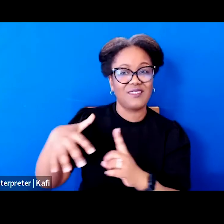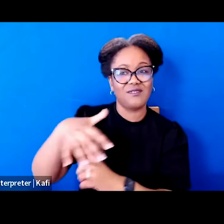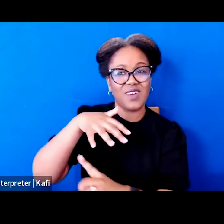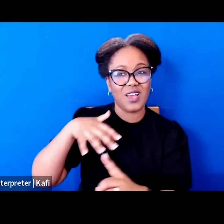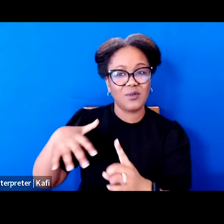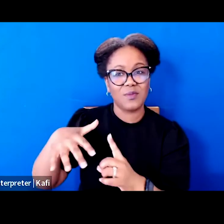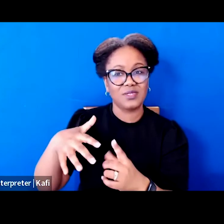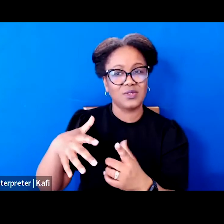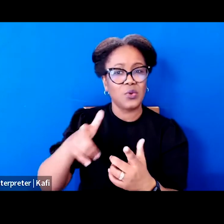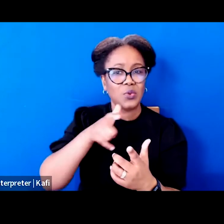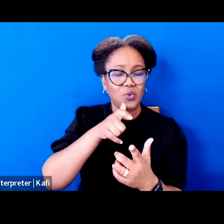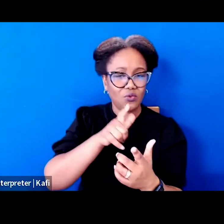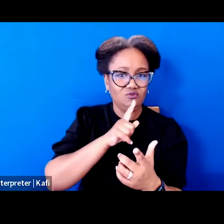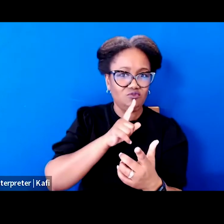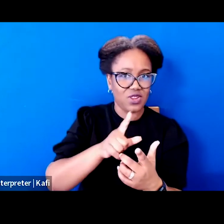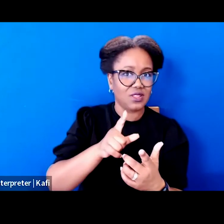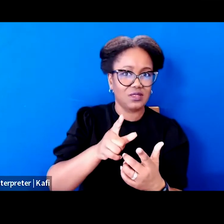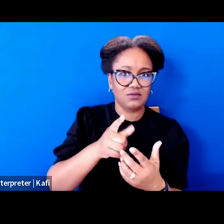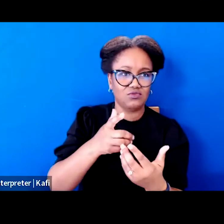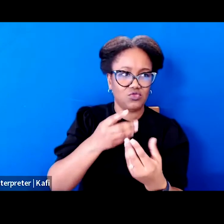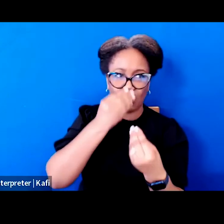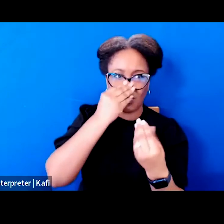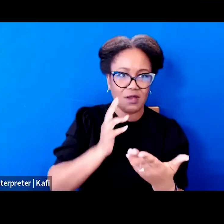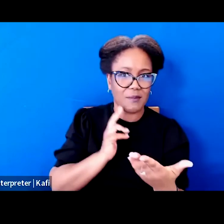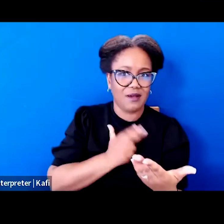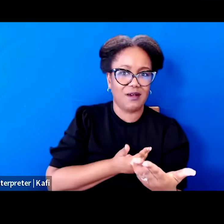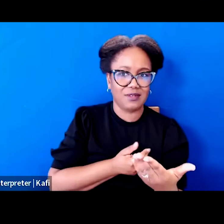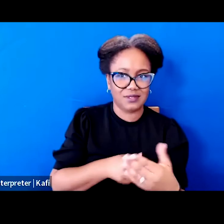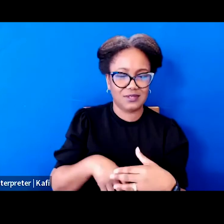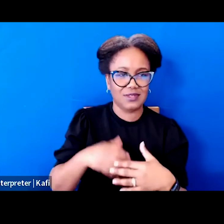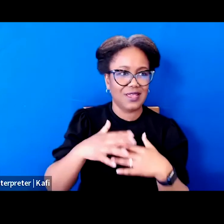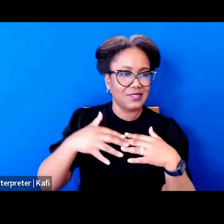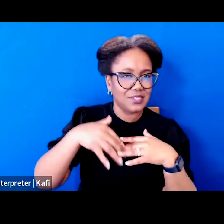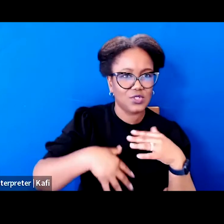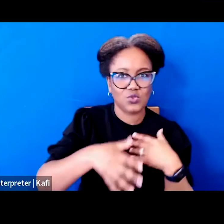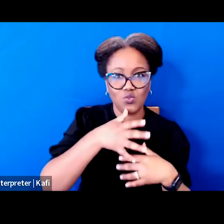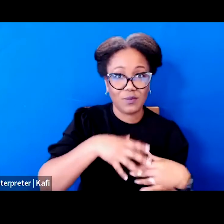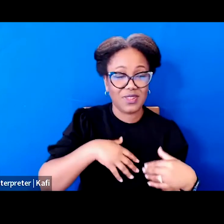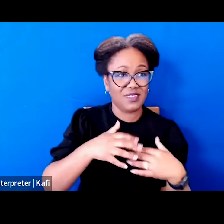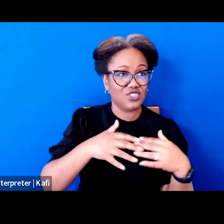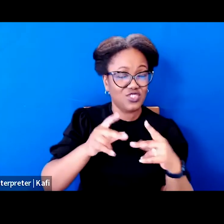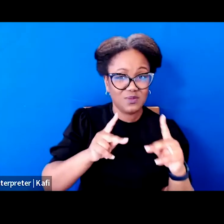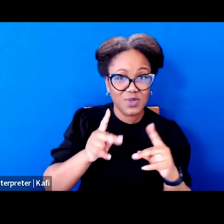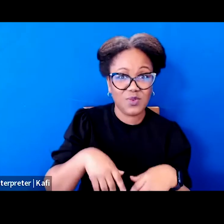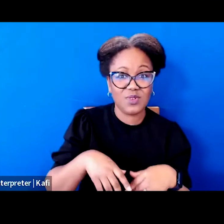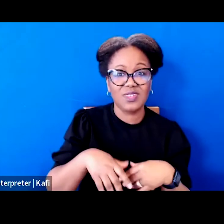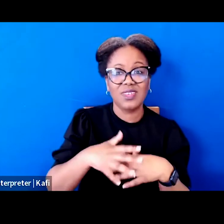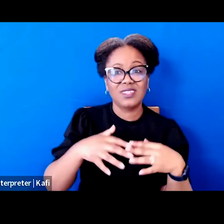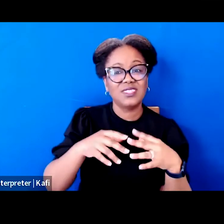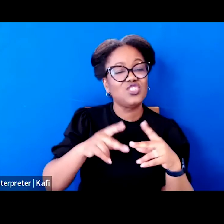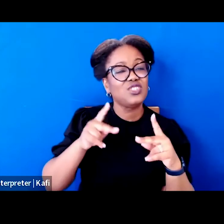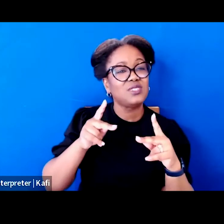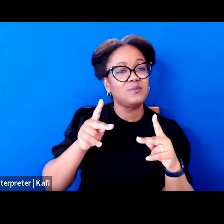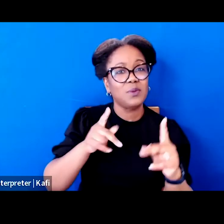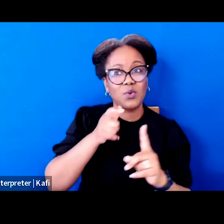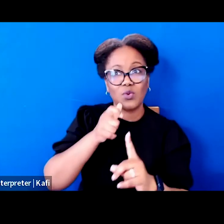disposed of, just like they do the land. And so I am very grateful for this opportunity to talk